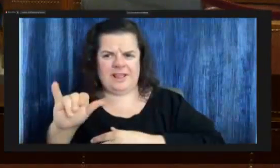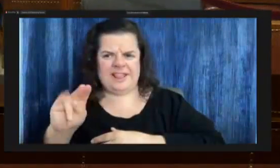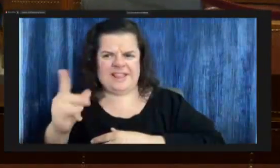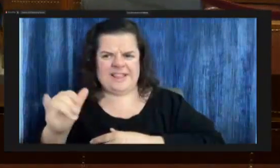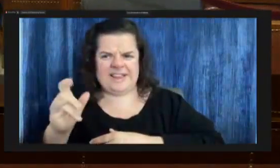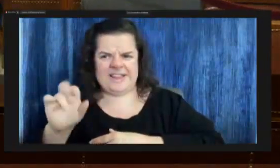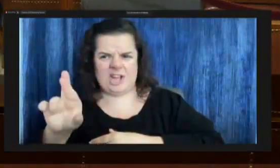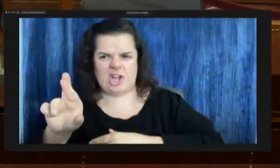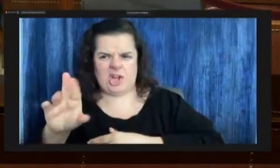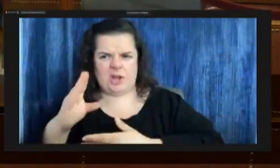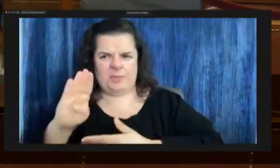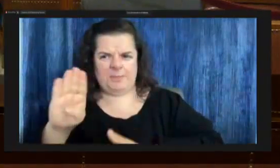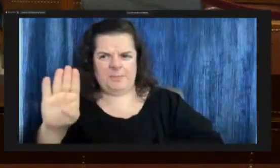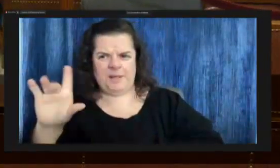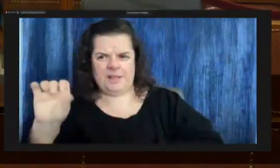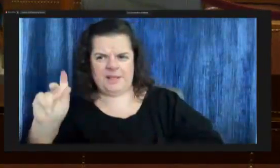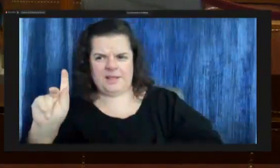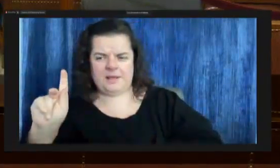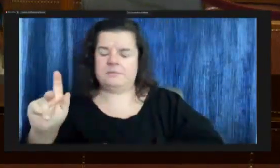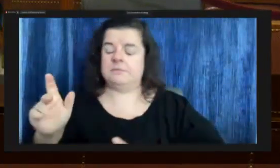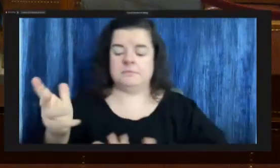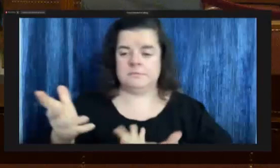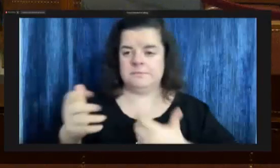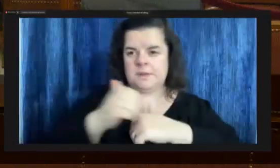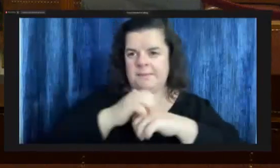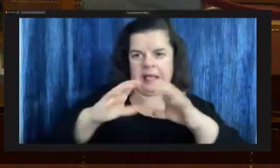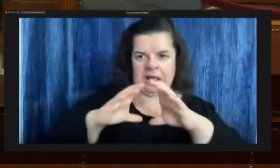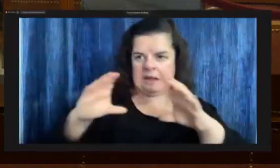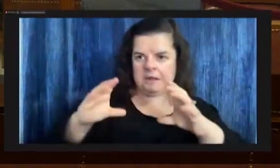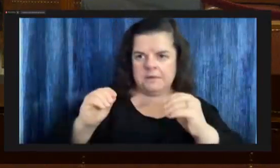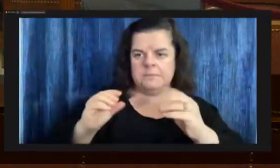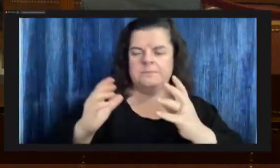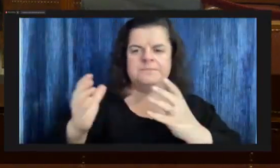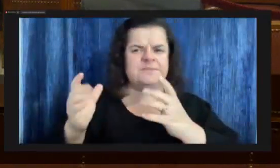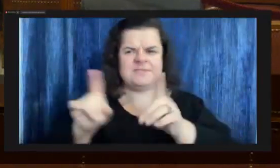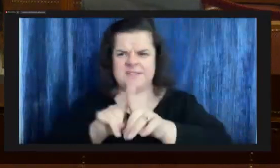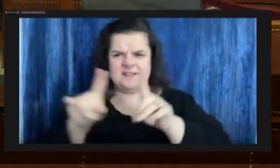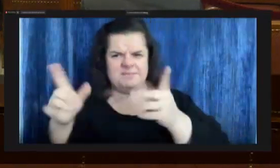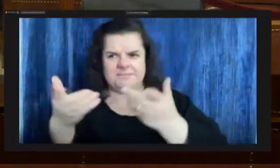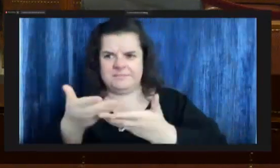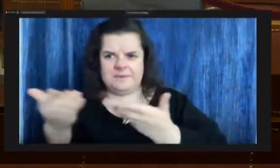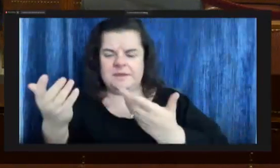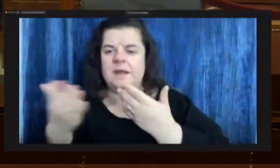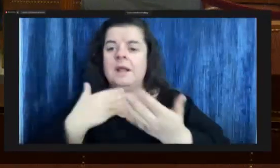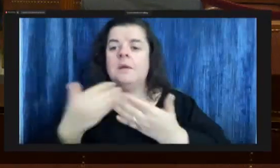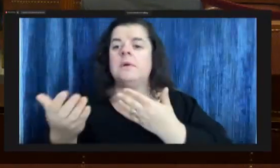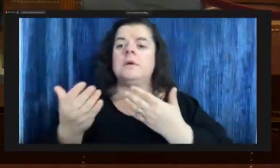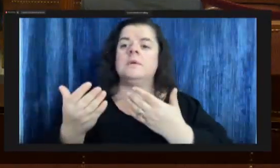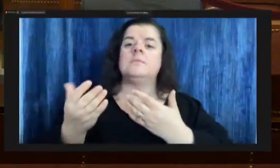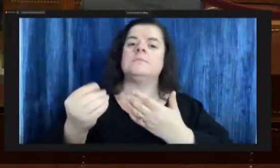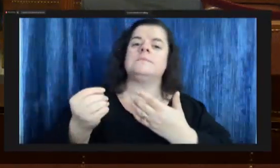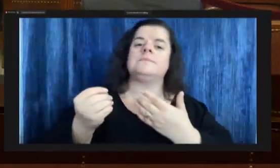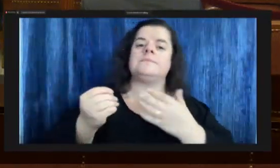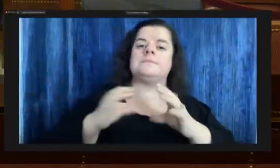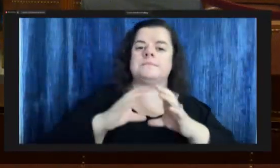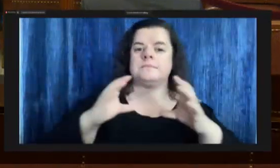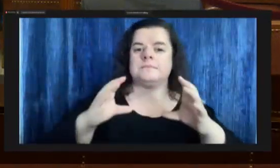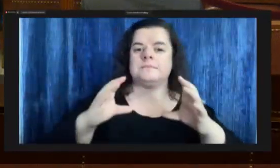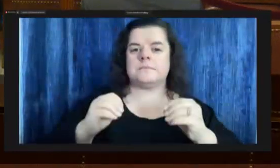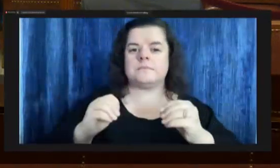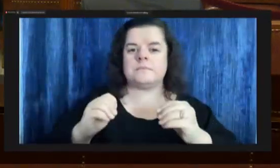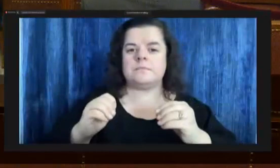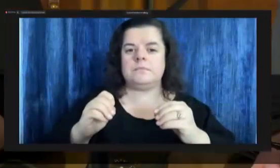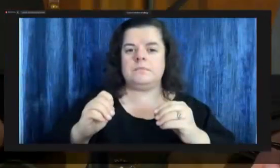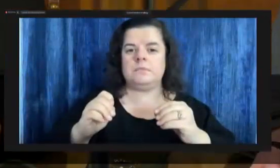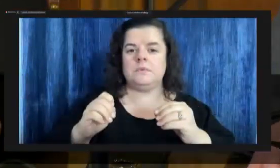what they call Ligonier block in Pittsburgh. Cobblestone. It's the cobblestone. Yeah, same thing, right? Ligonier block sounds better, though. Yeah. So I've been told